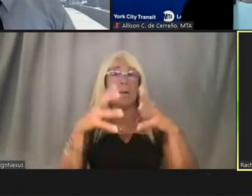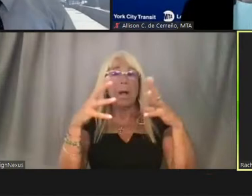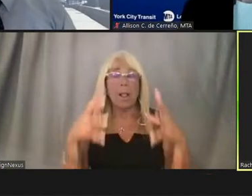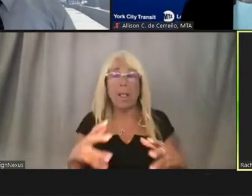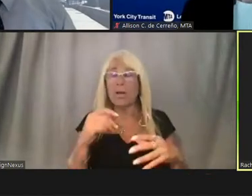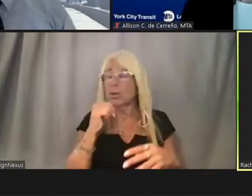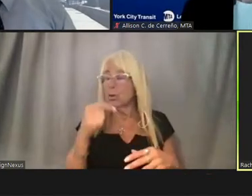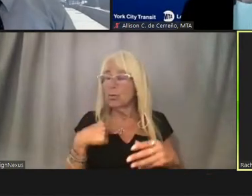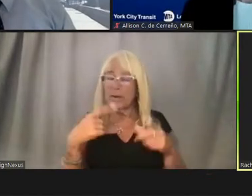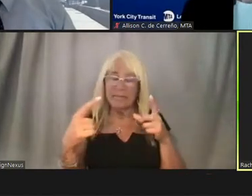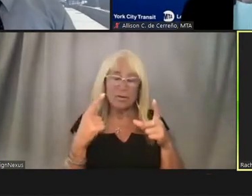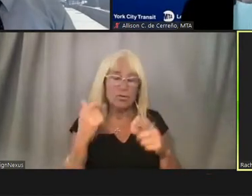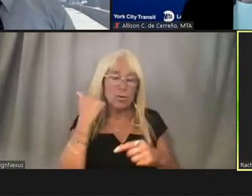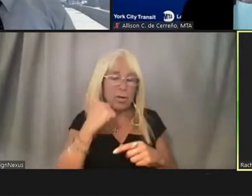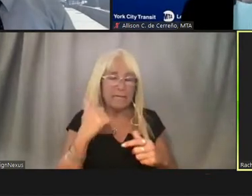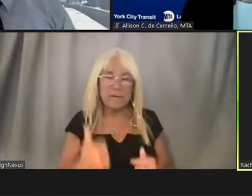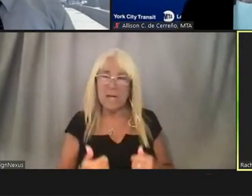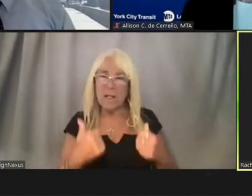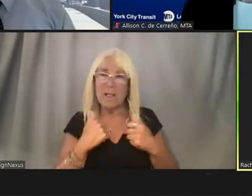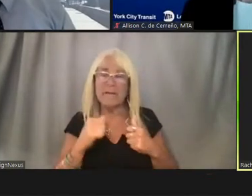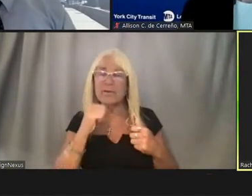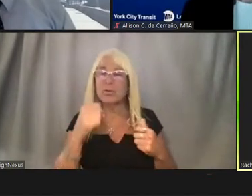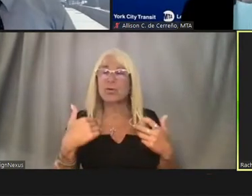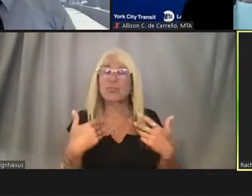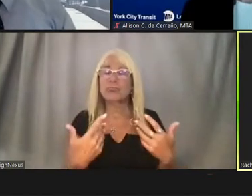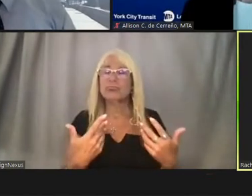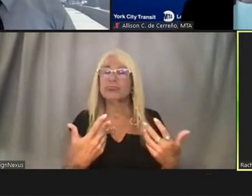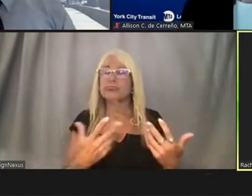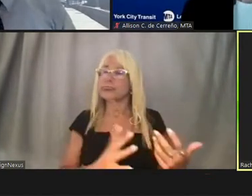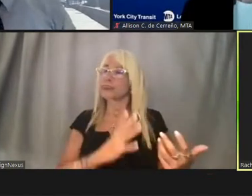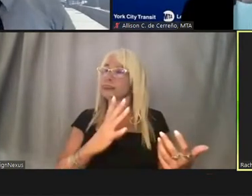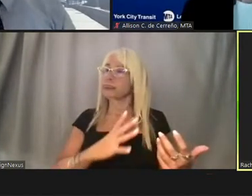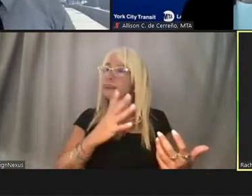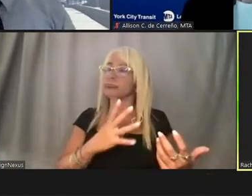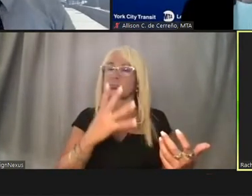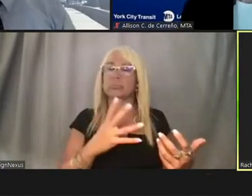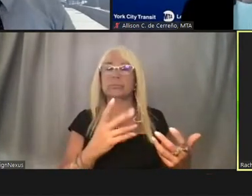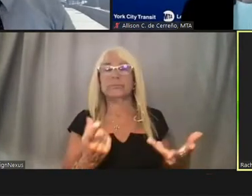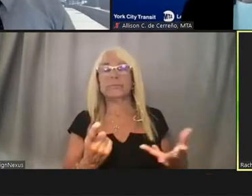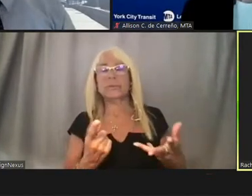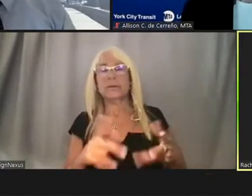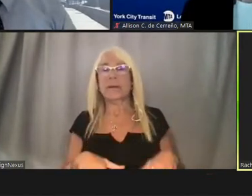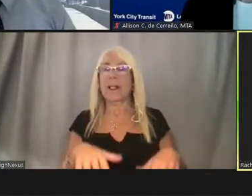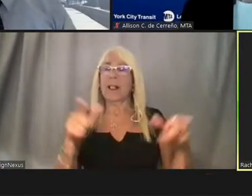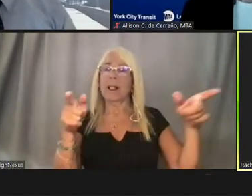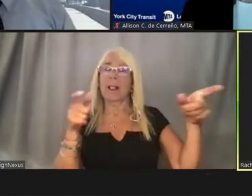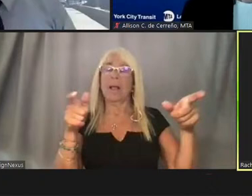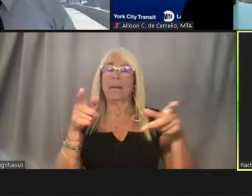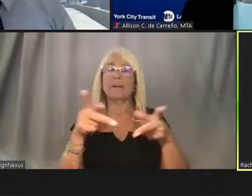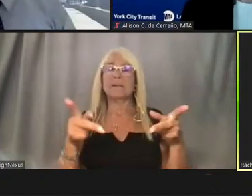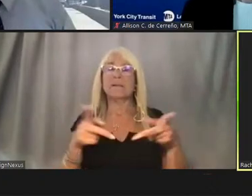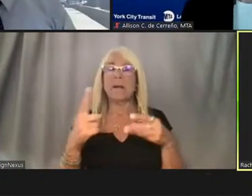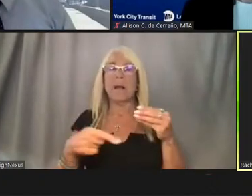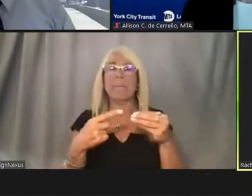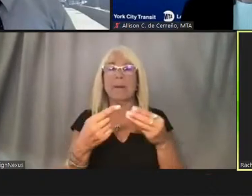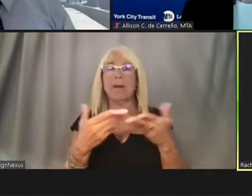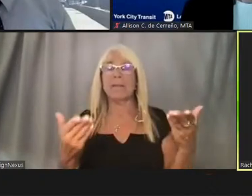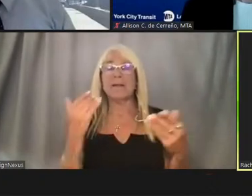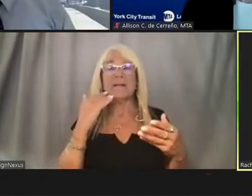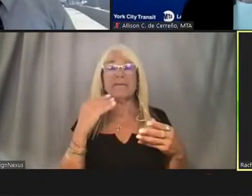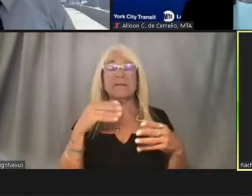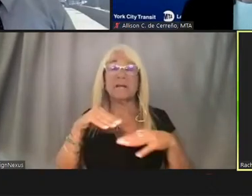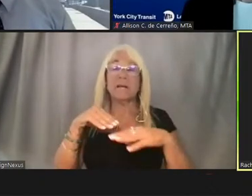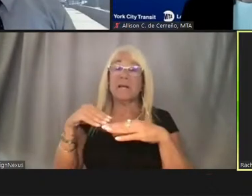your day-to-day life and you don't have the luxury of taking principal positions about things if going to really affect you